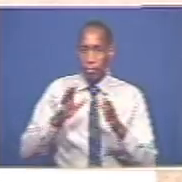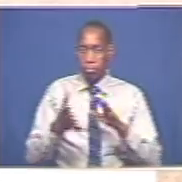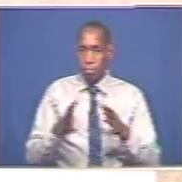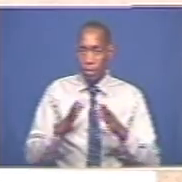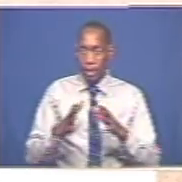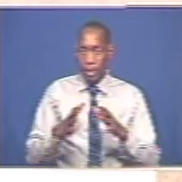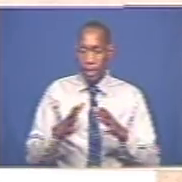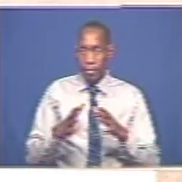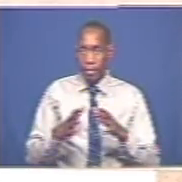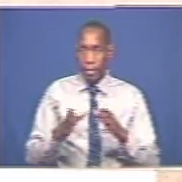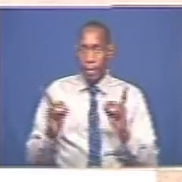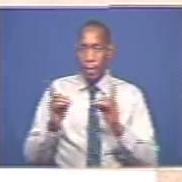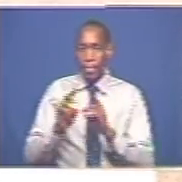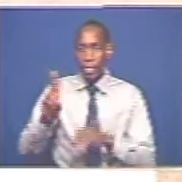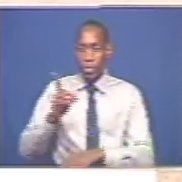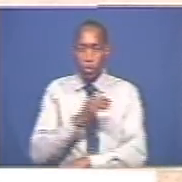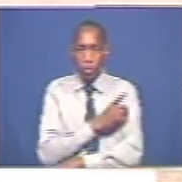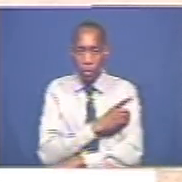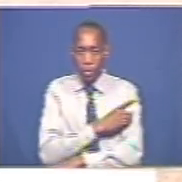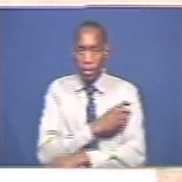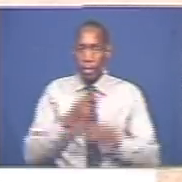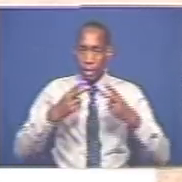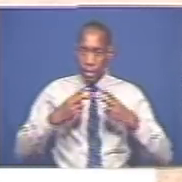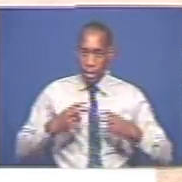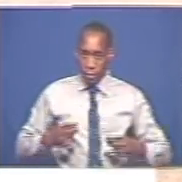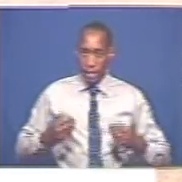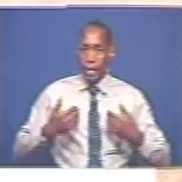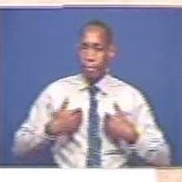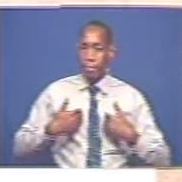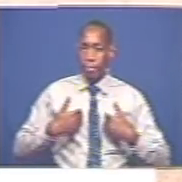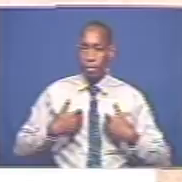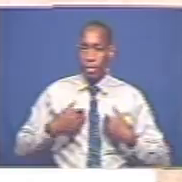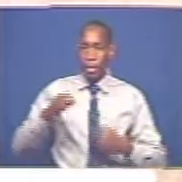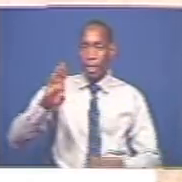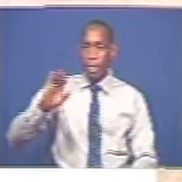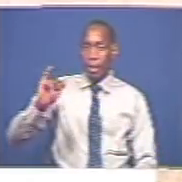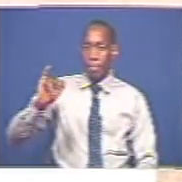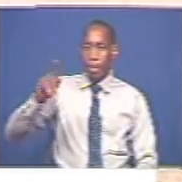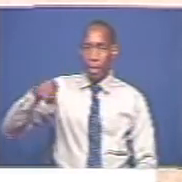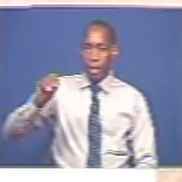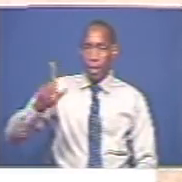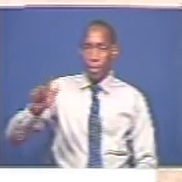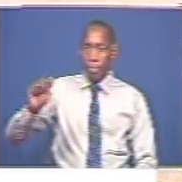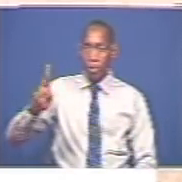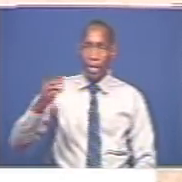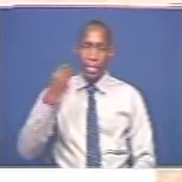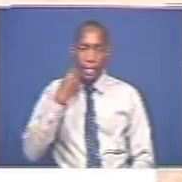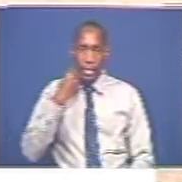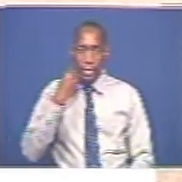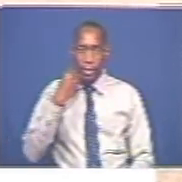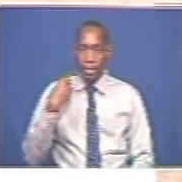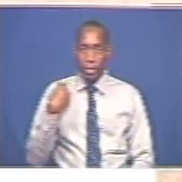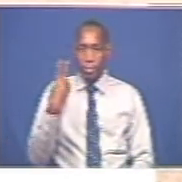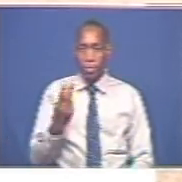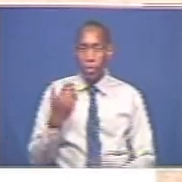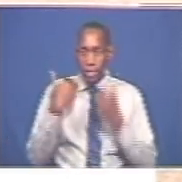after seeing 2 psychiatrists, that's when they diagnosed that I have bipolar disorder, which it's type 2, and depression is a very